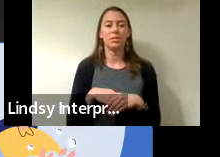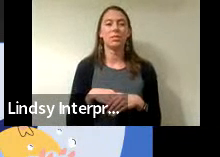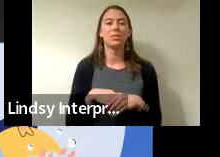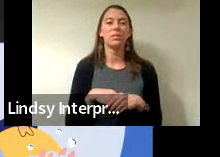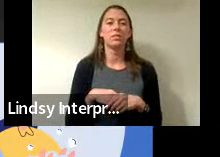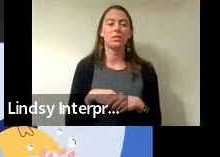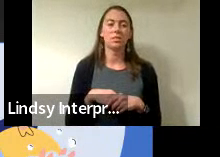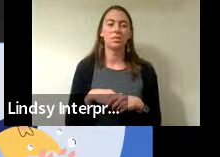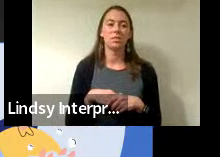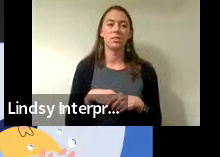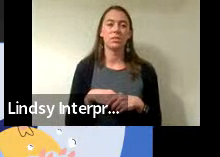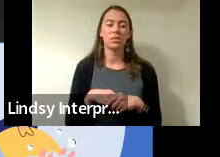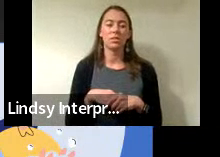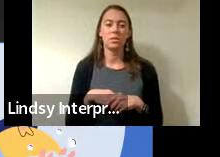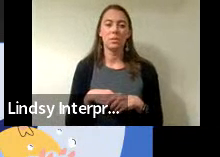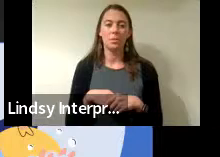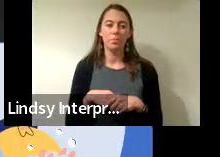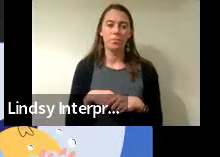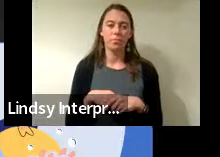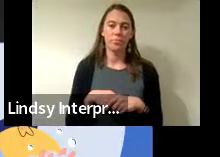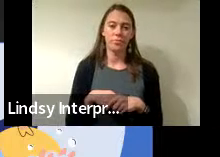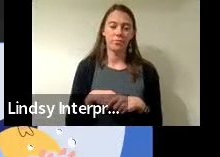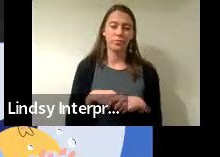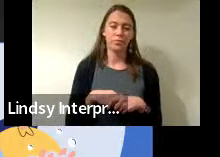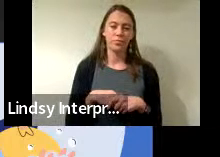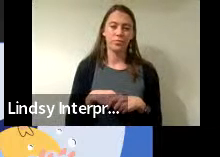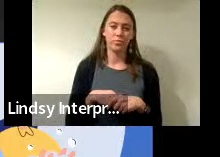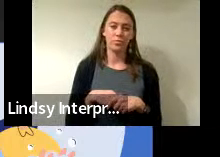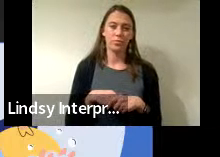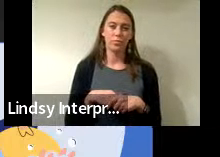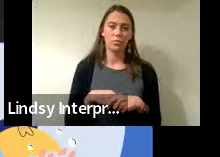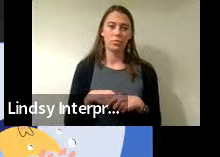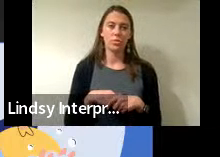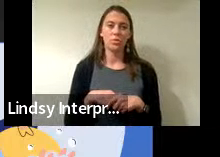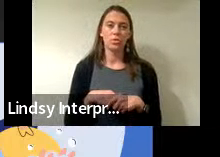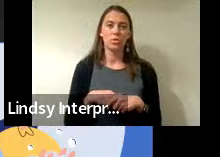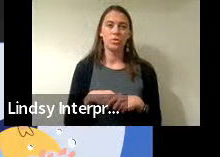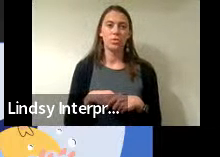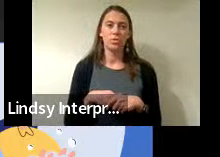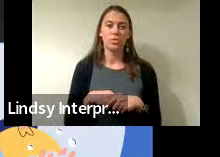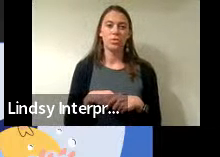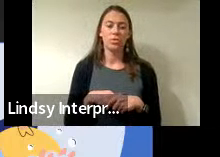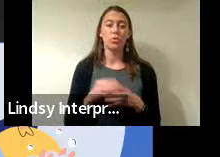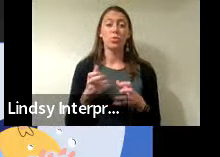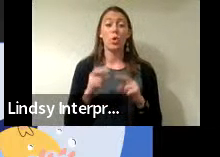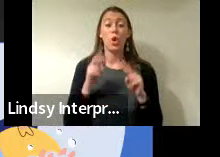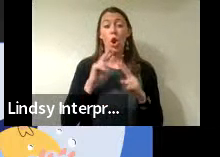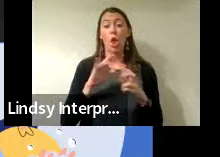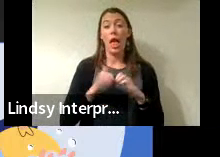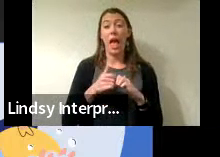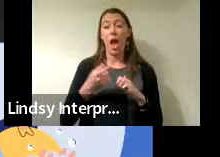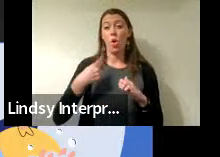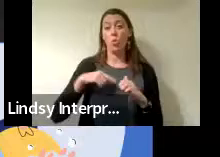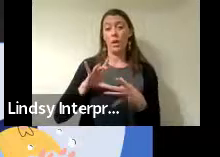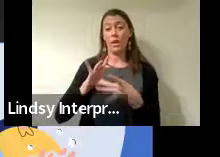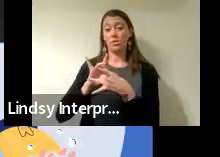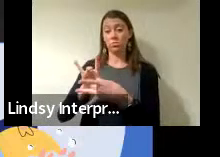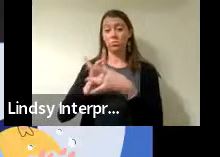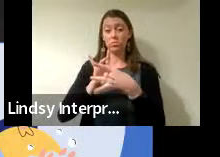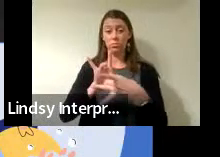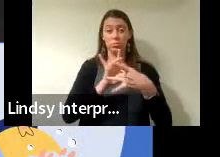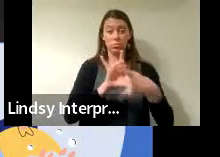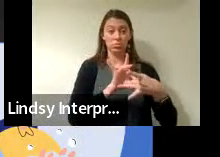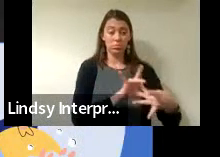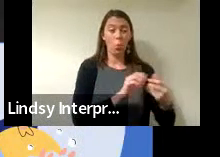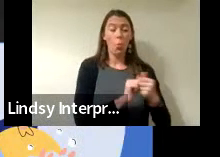And these are really some of the ways that we relate to each other, the way the county relates to our community partners, and some of the things